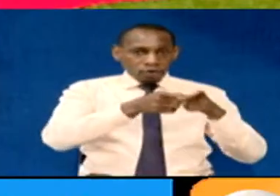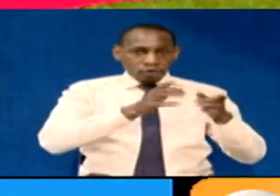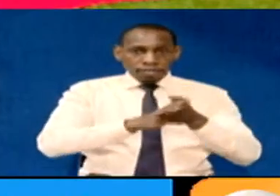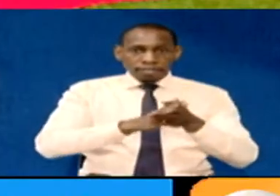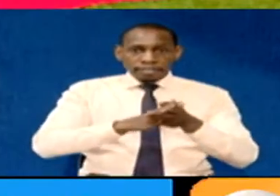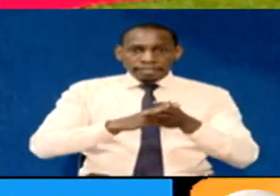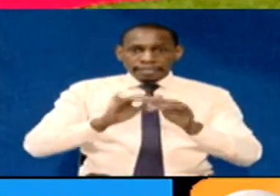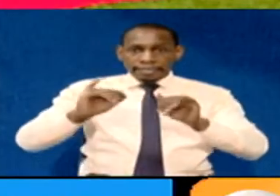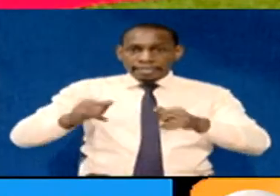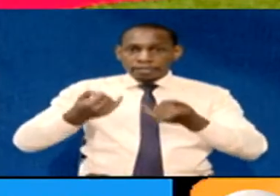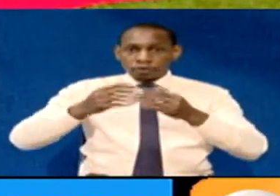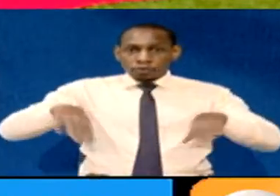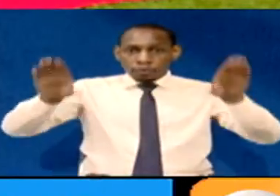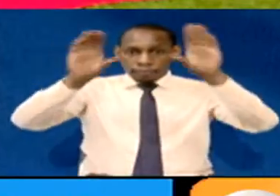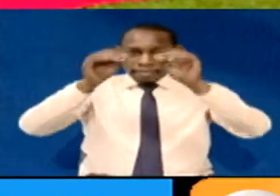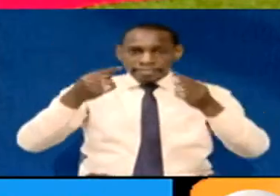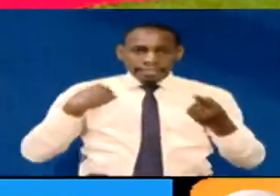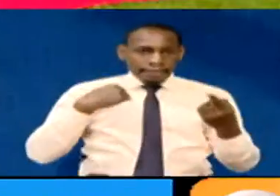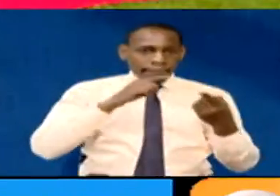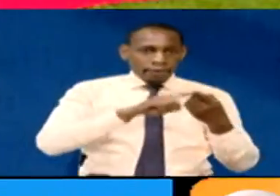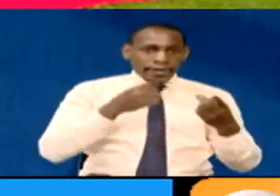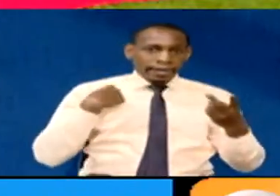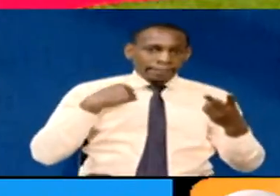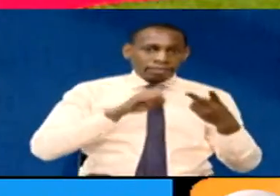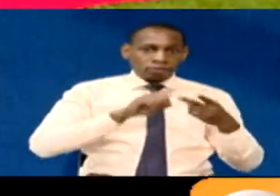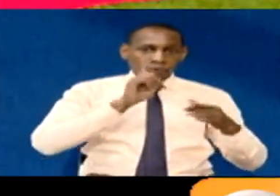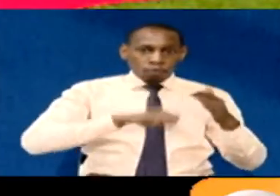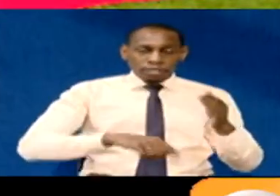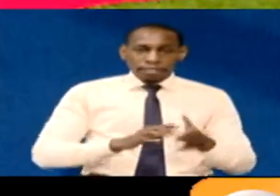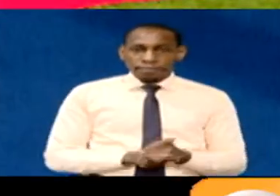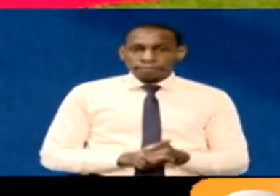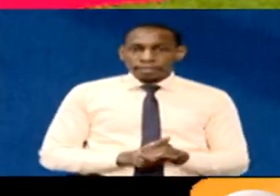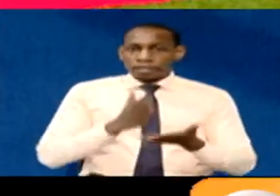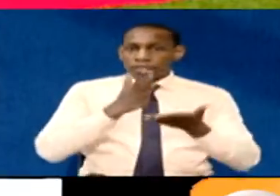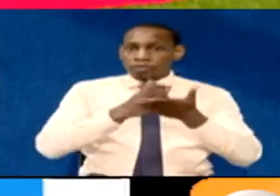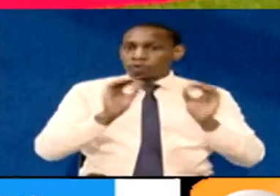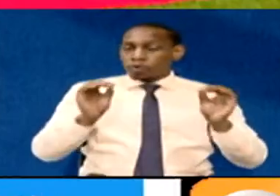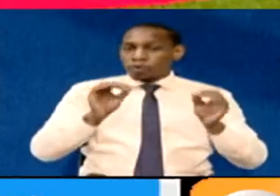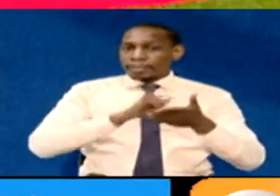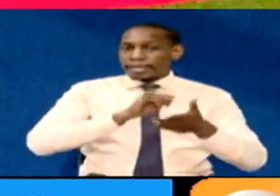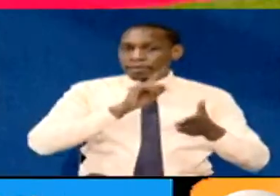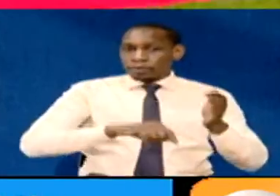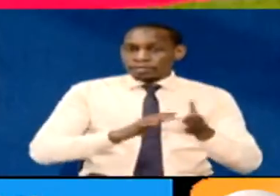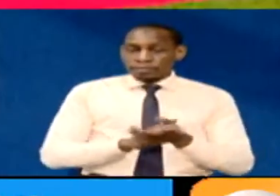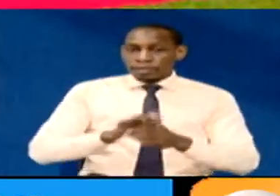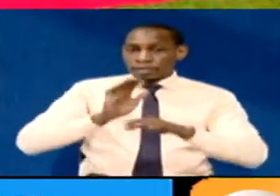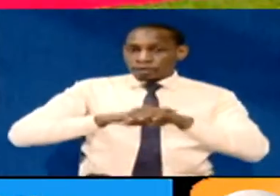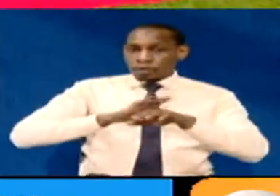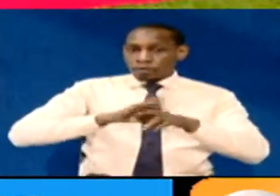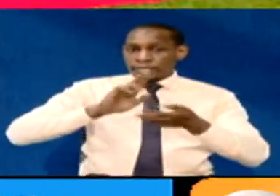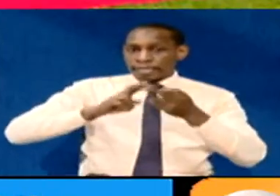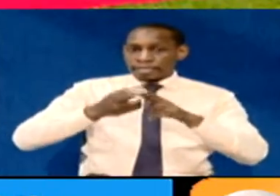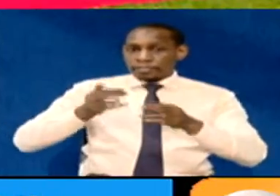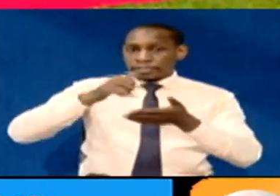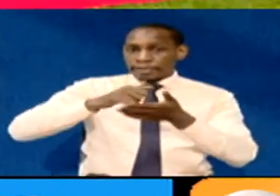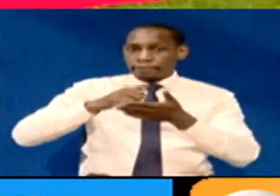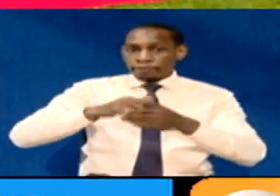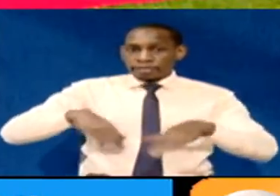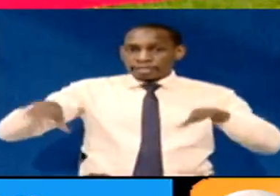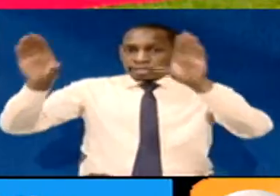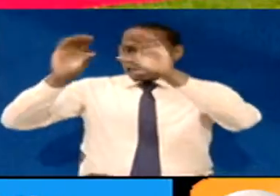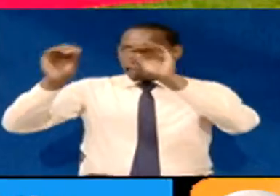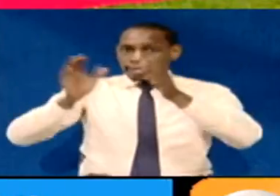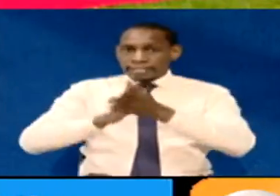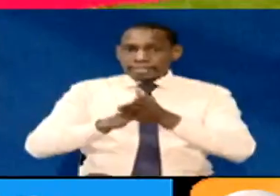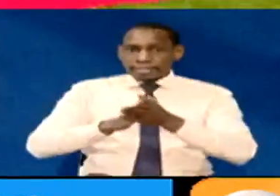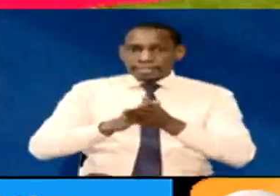the next president, number one. Number two, it is not also true that a good relationship between the president